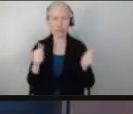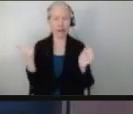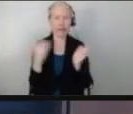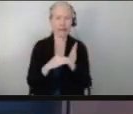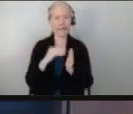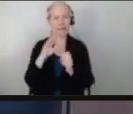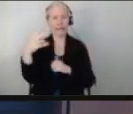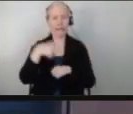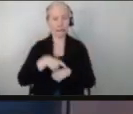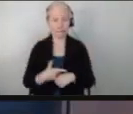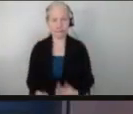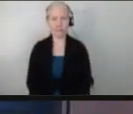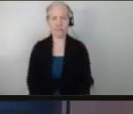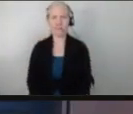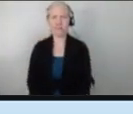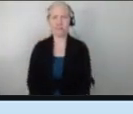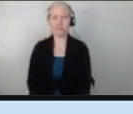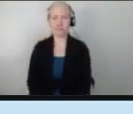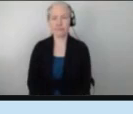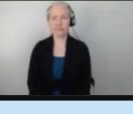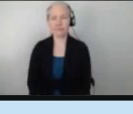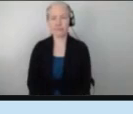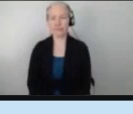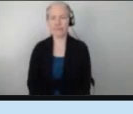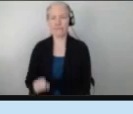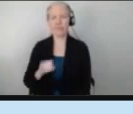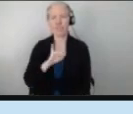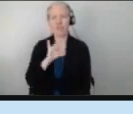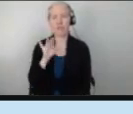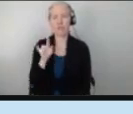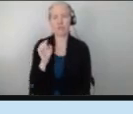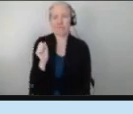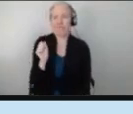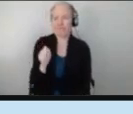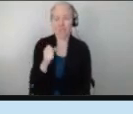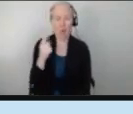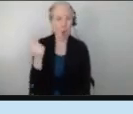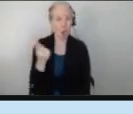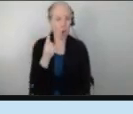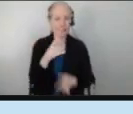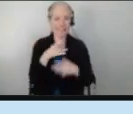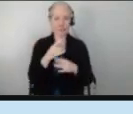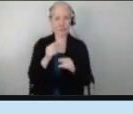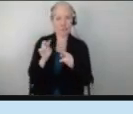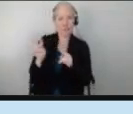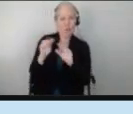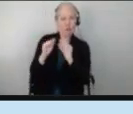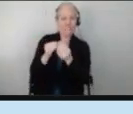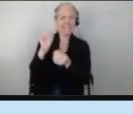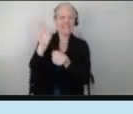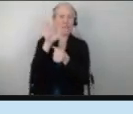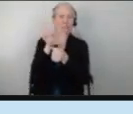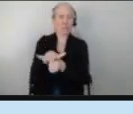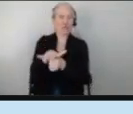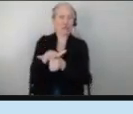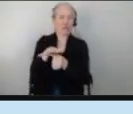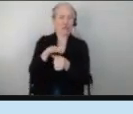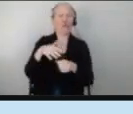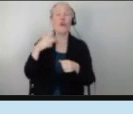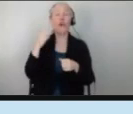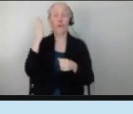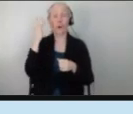An interesting time in an organization is when an organization is under pressure, such as when things are really substantially